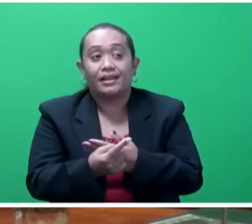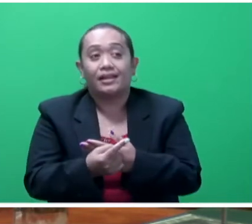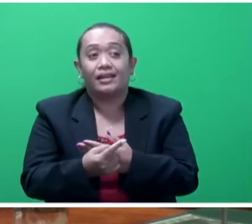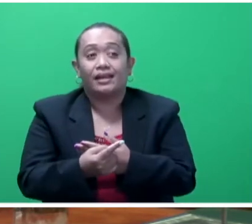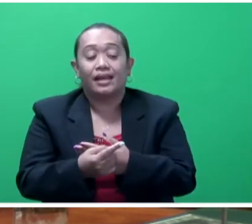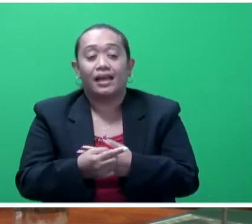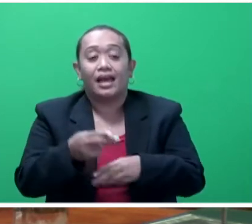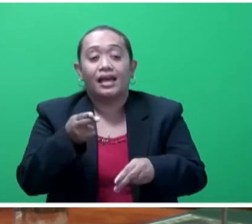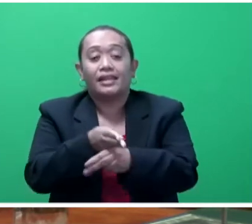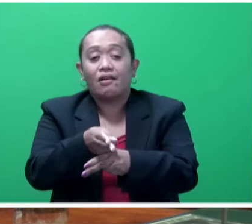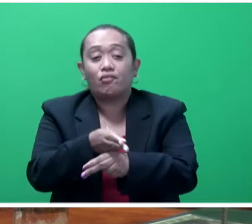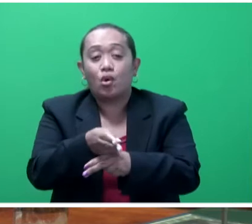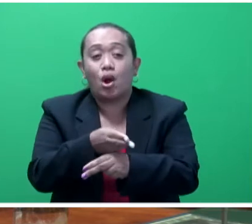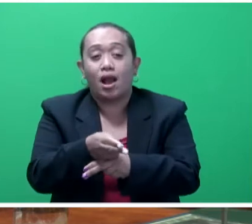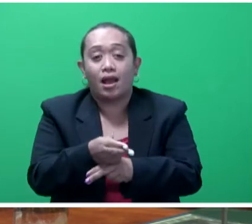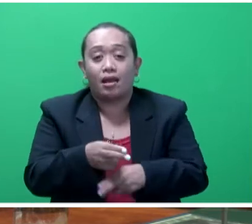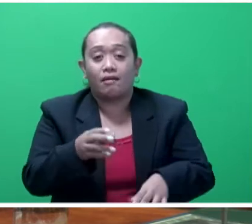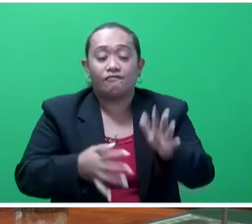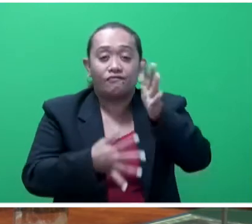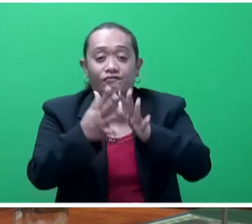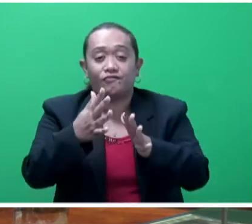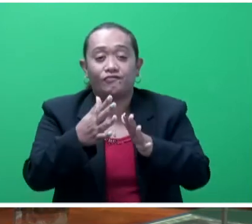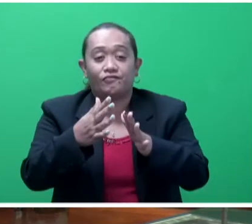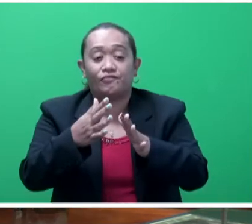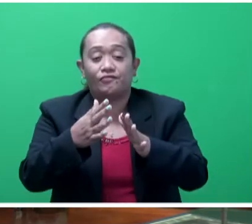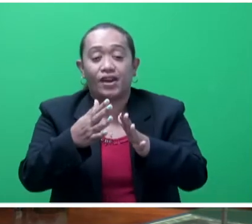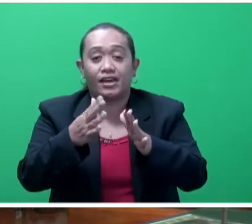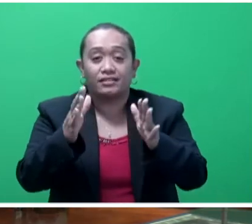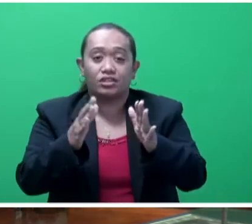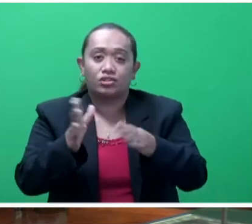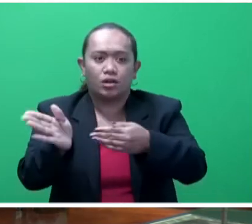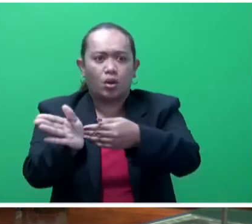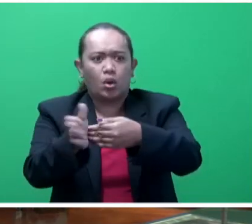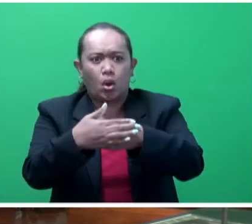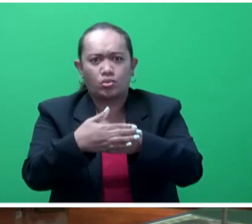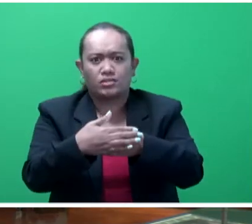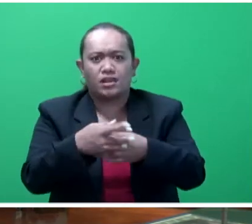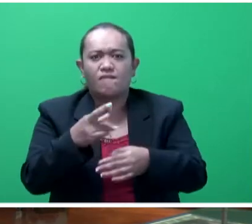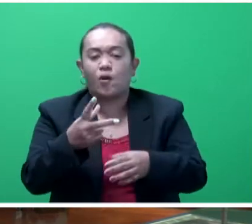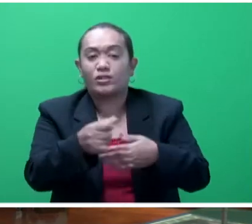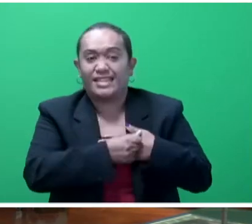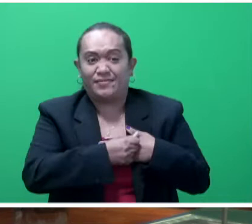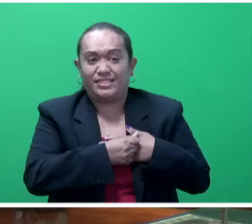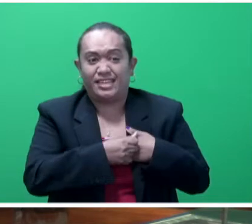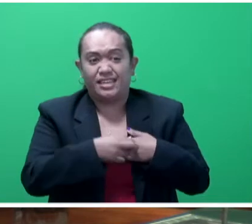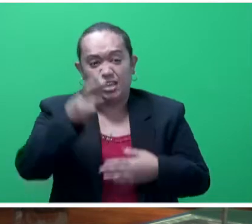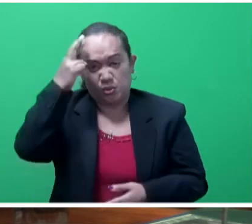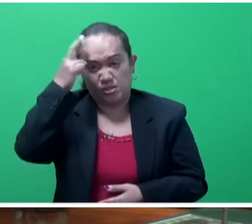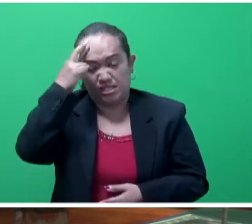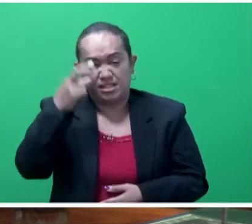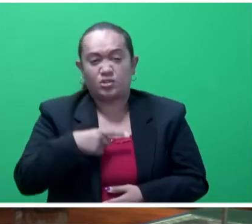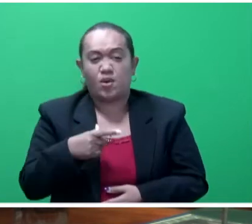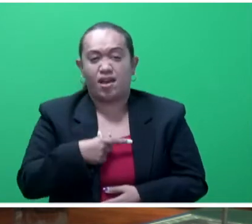16 December 2020 for safety reasons. TC Yasa had also prompted NFA